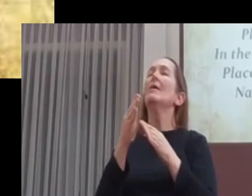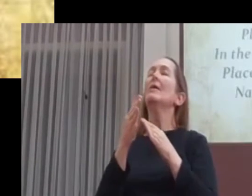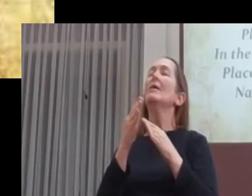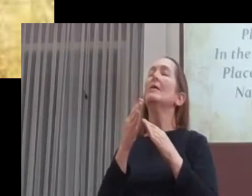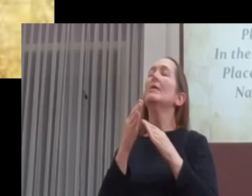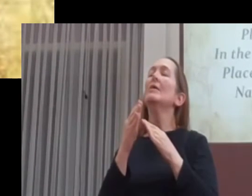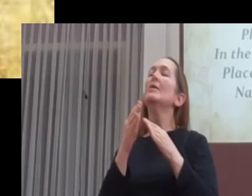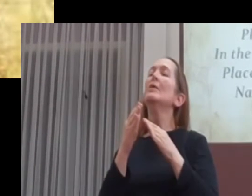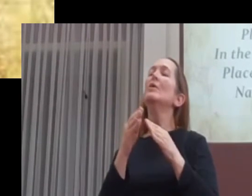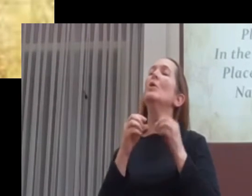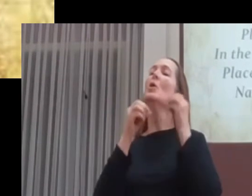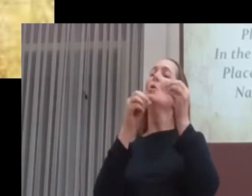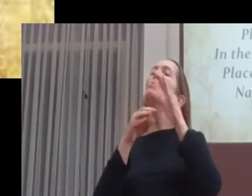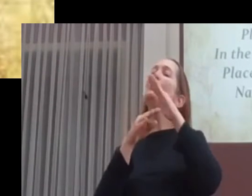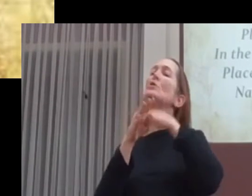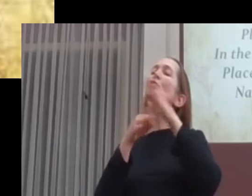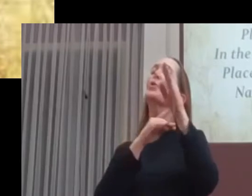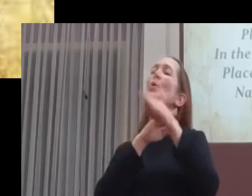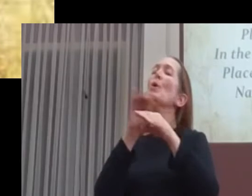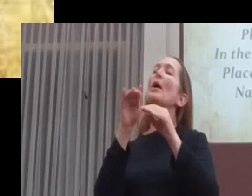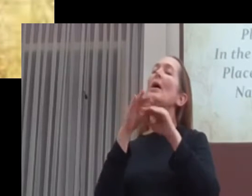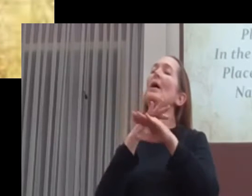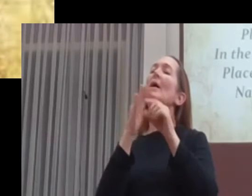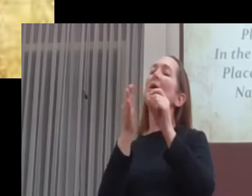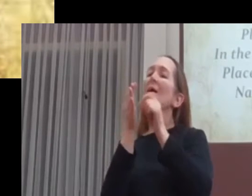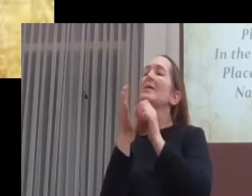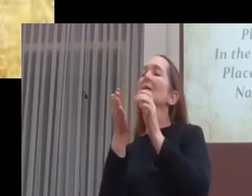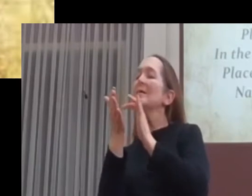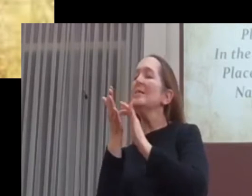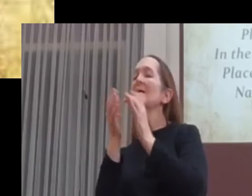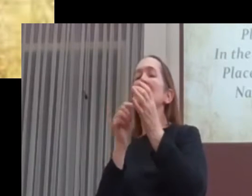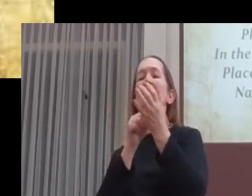hand in the nail's